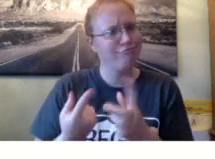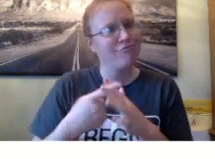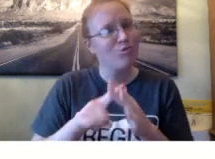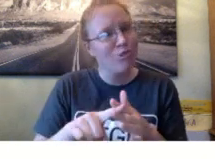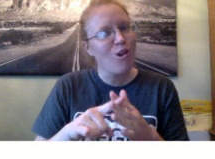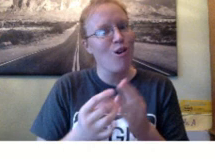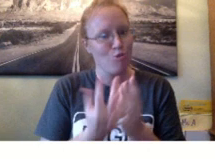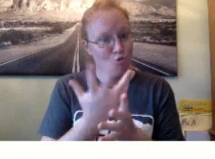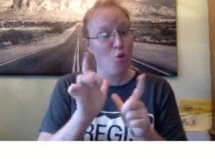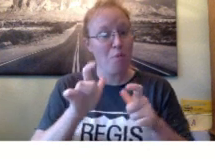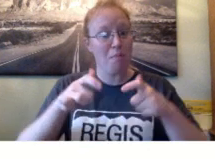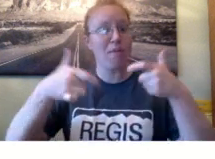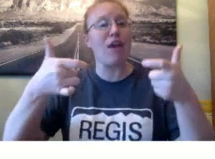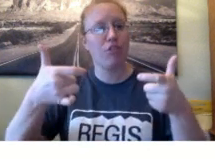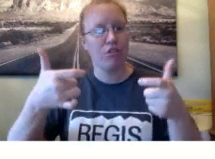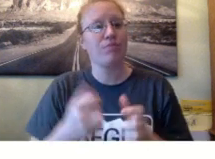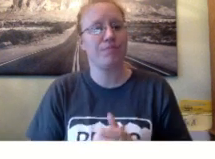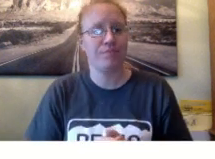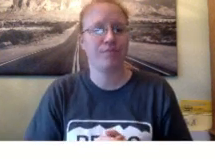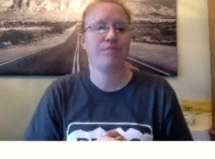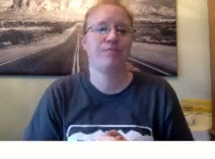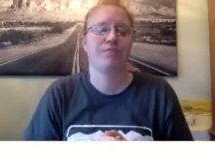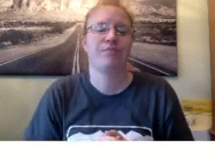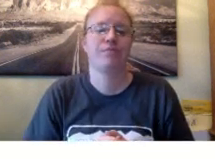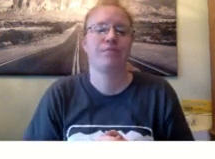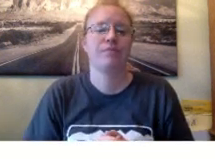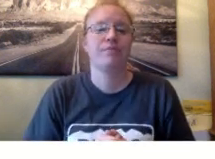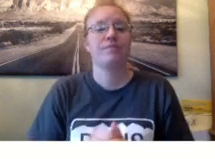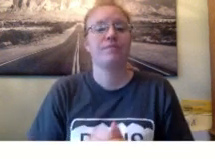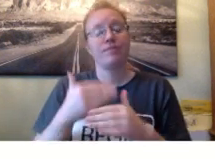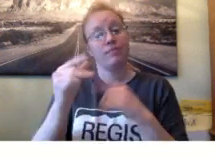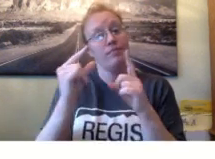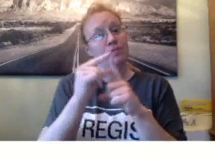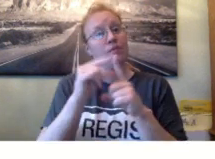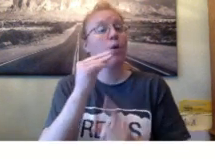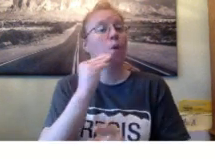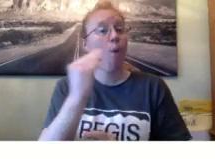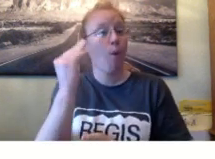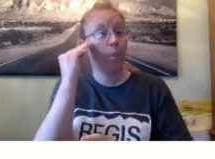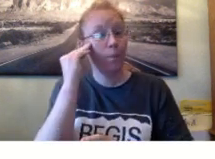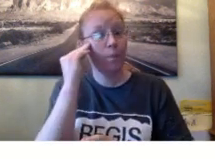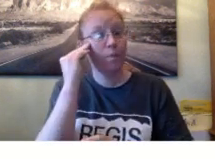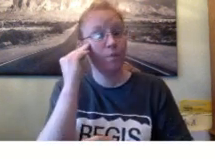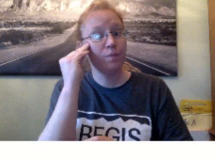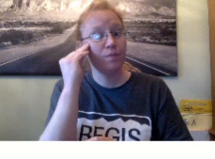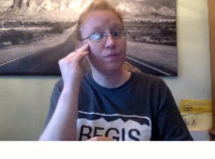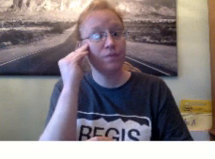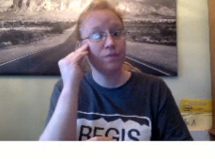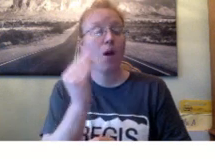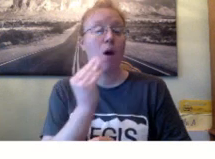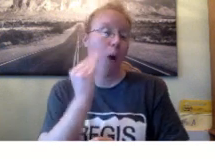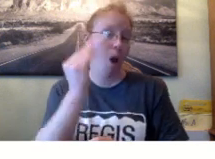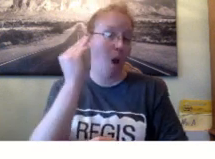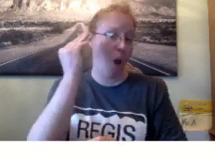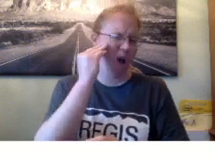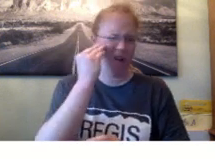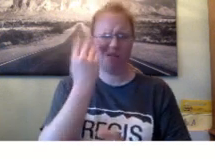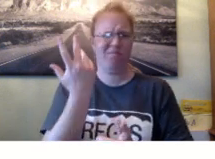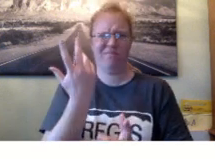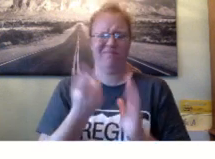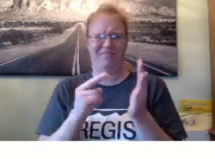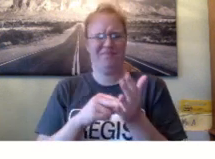are growing bigger. All right. Our next word is home. Okay. So home, what is home?